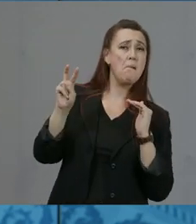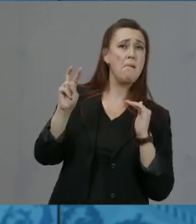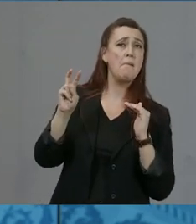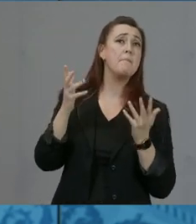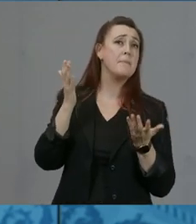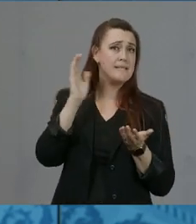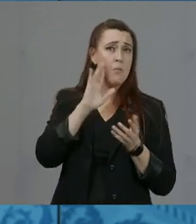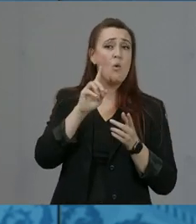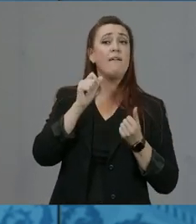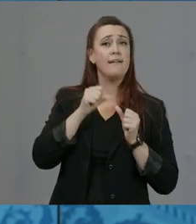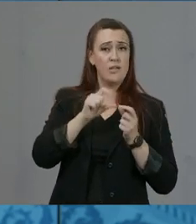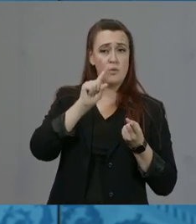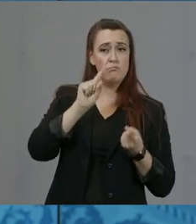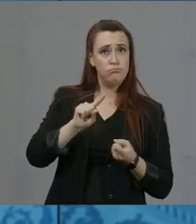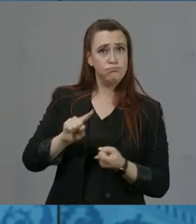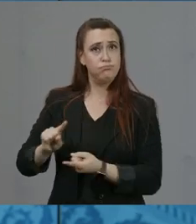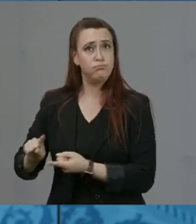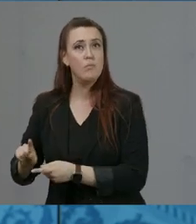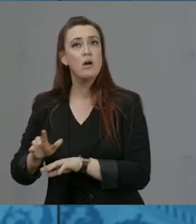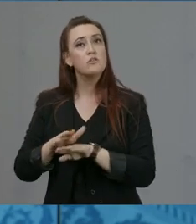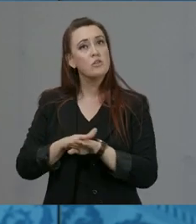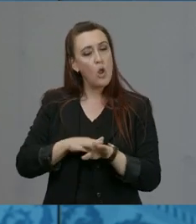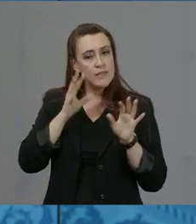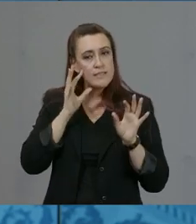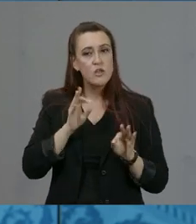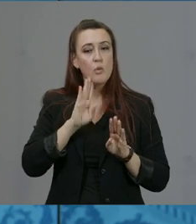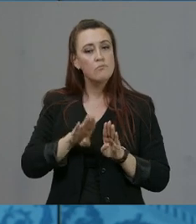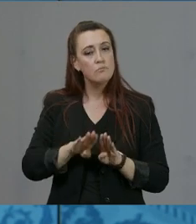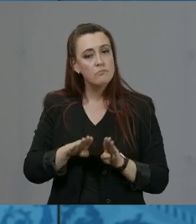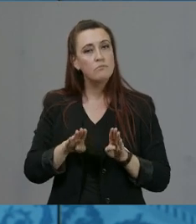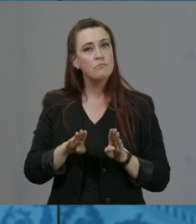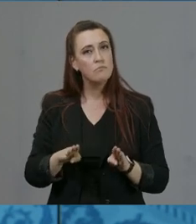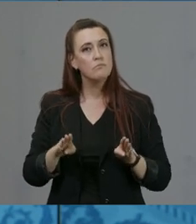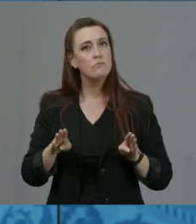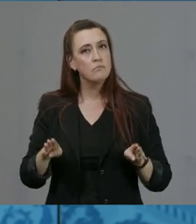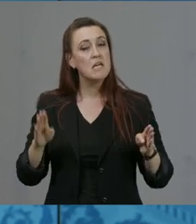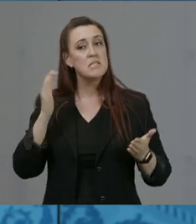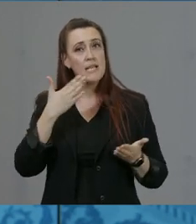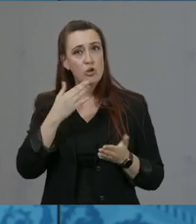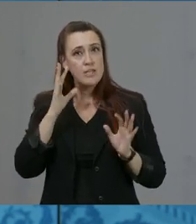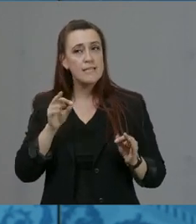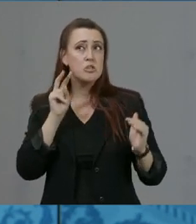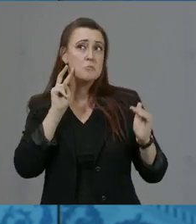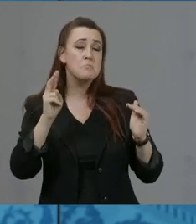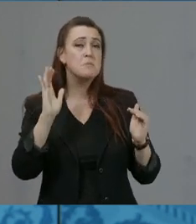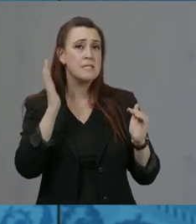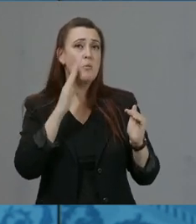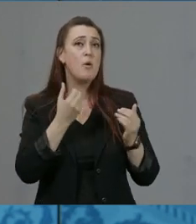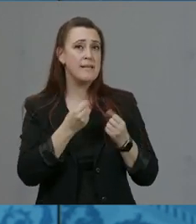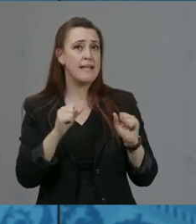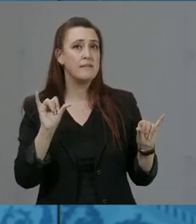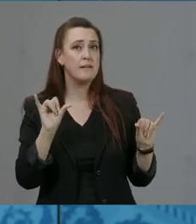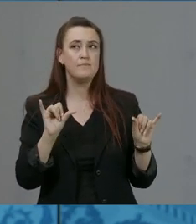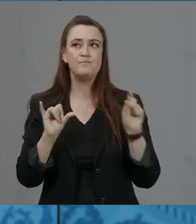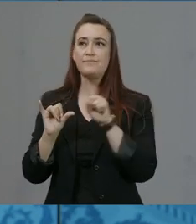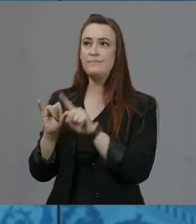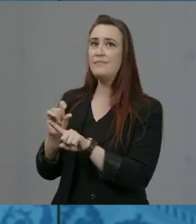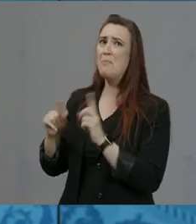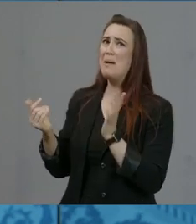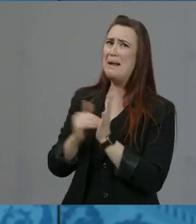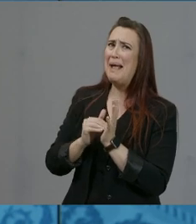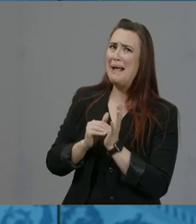in terms of turning the dial on our economy are good ones and they're safe. But again, there's concerns of a